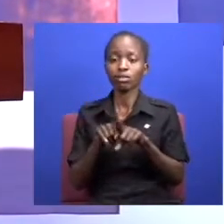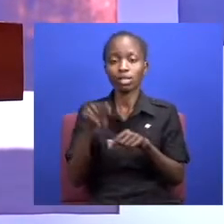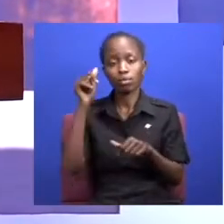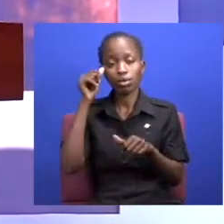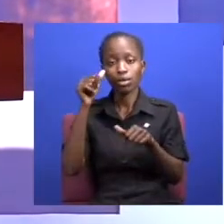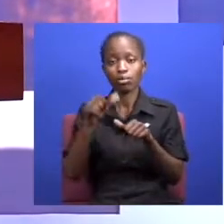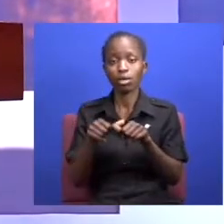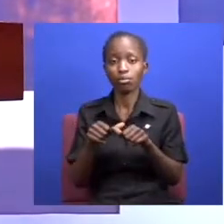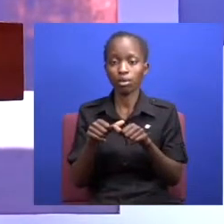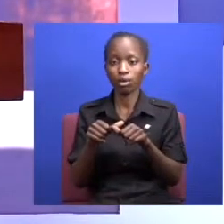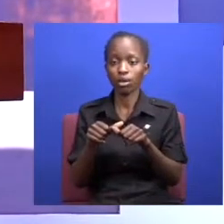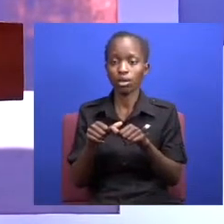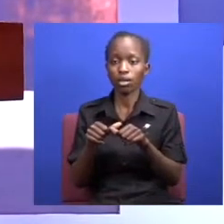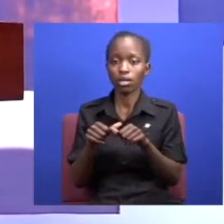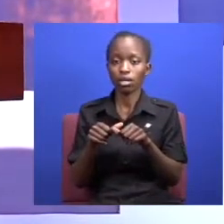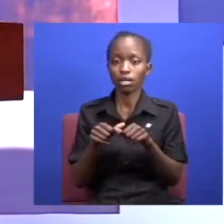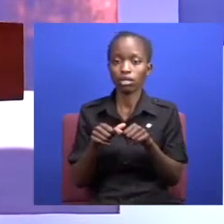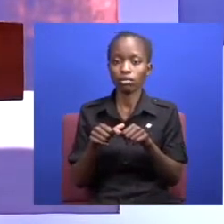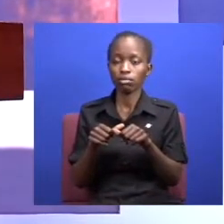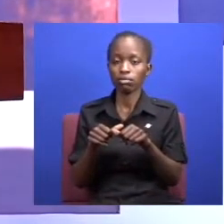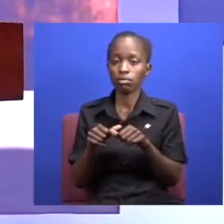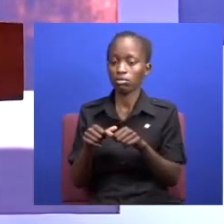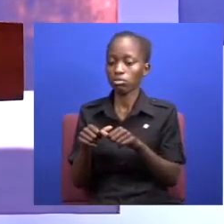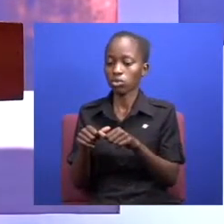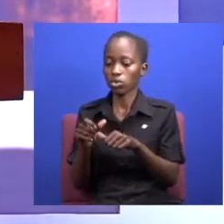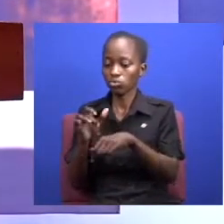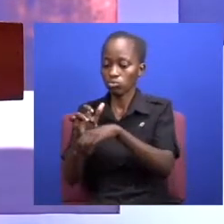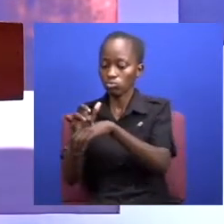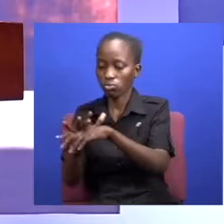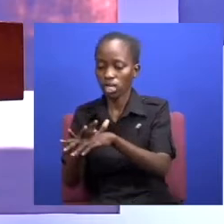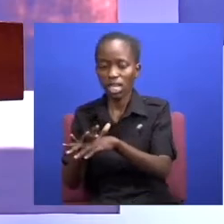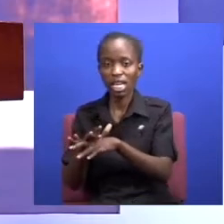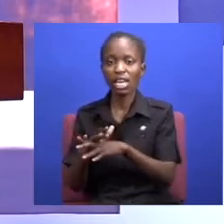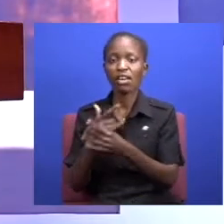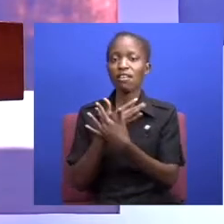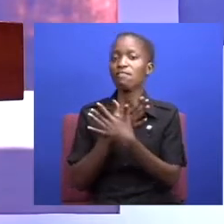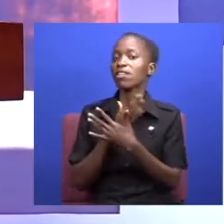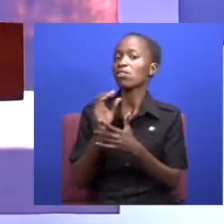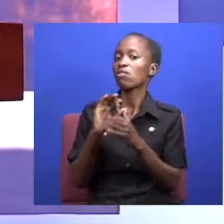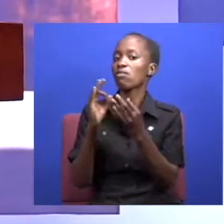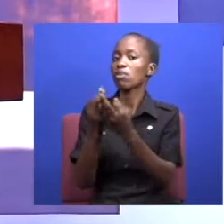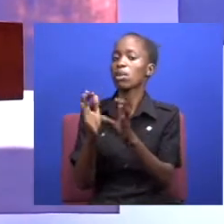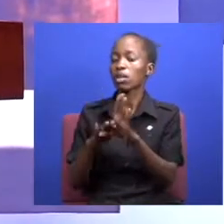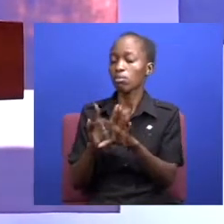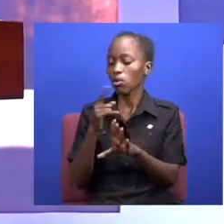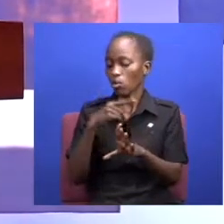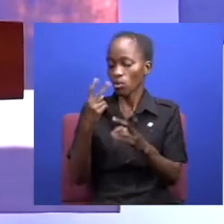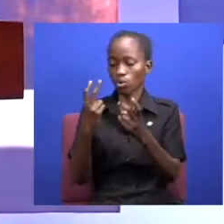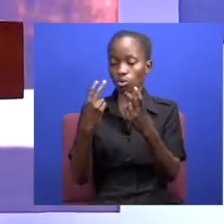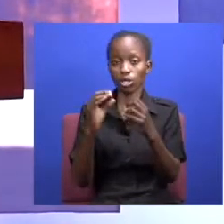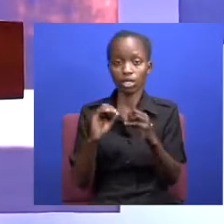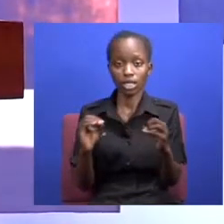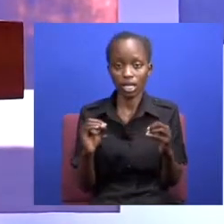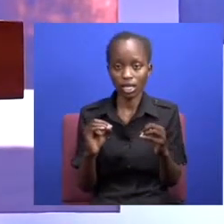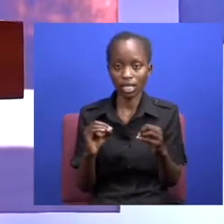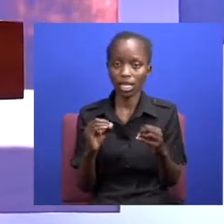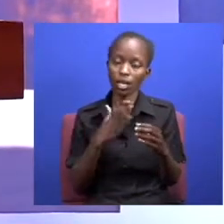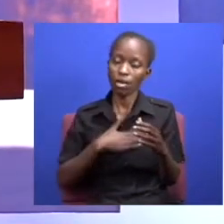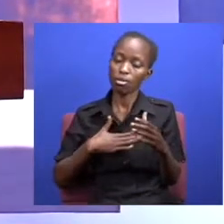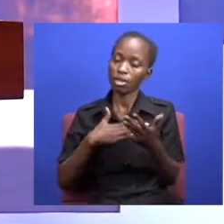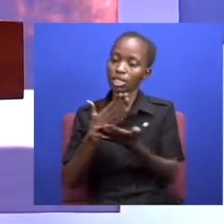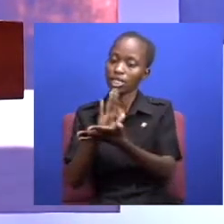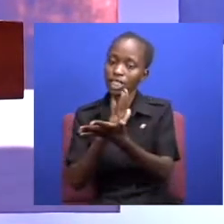Remember also to forward this to your friend or family member. In case you know someone who didn't get to watch or